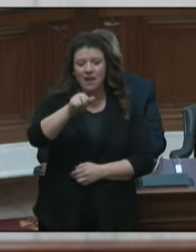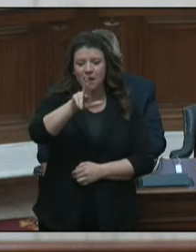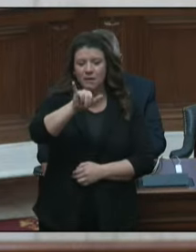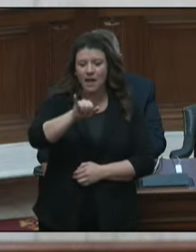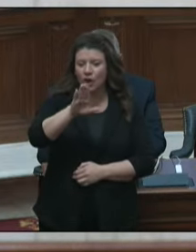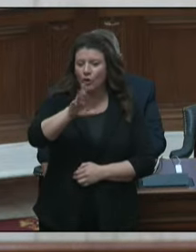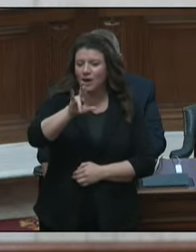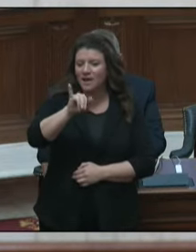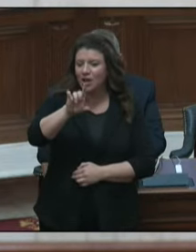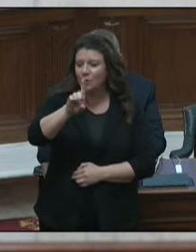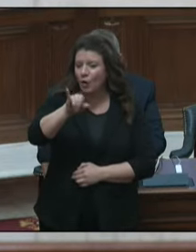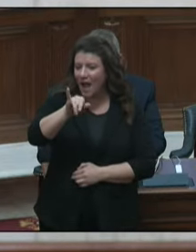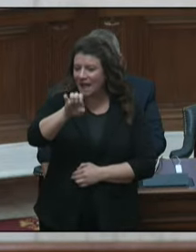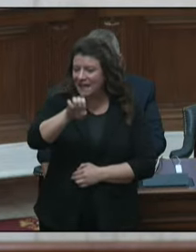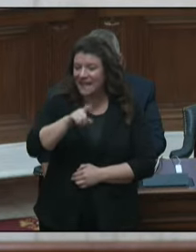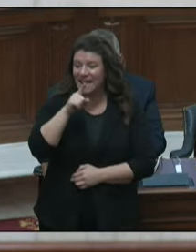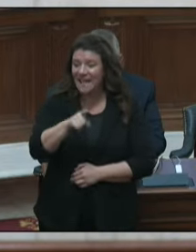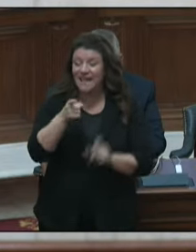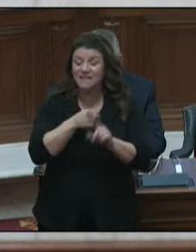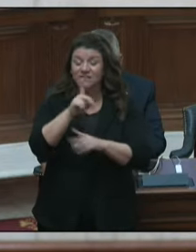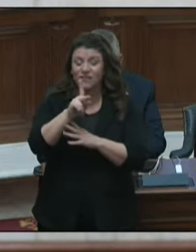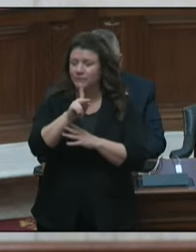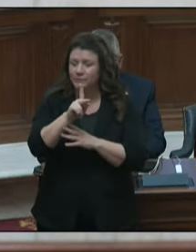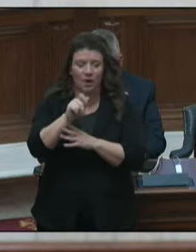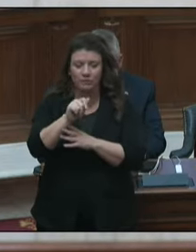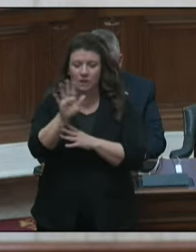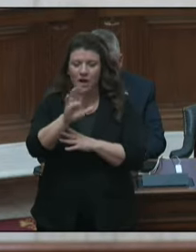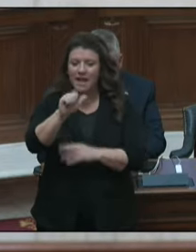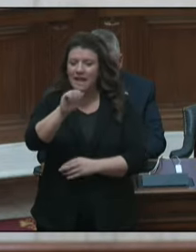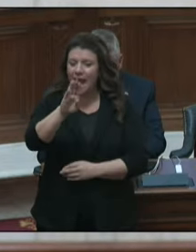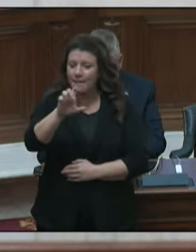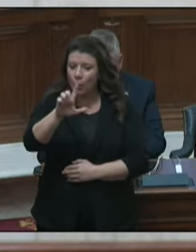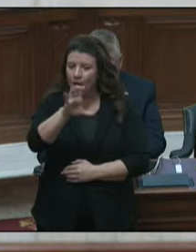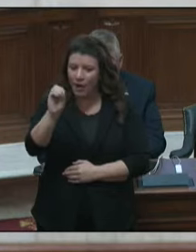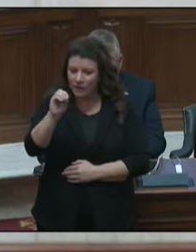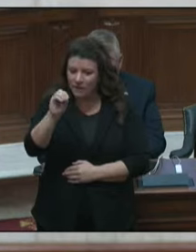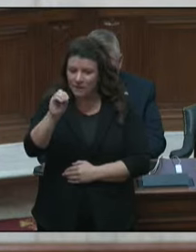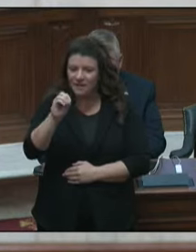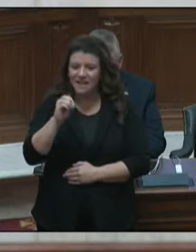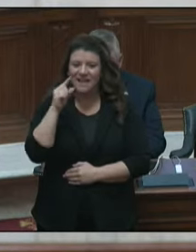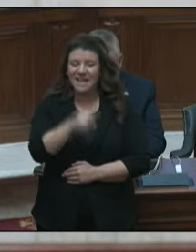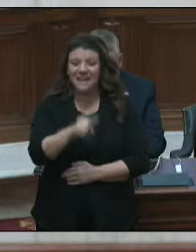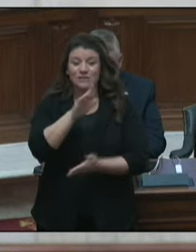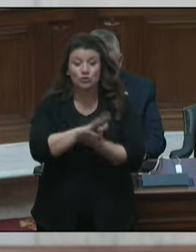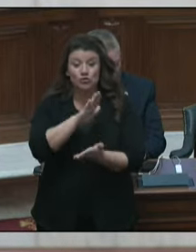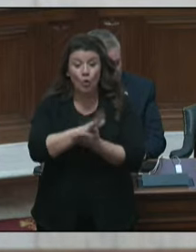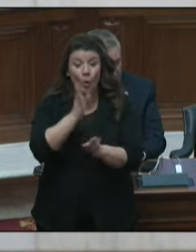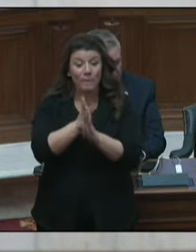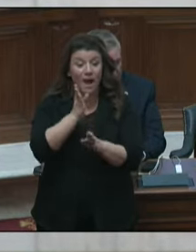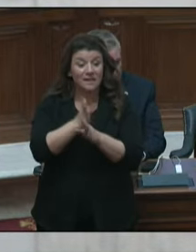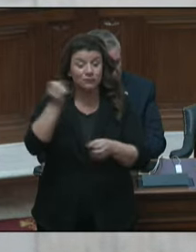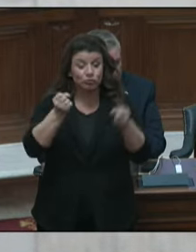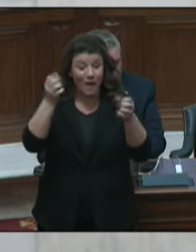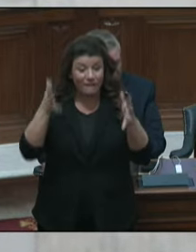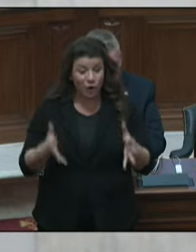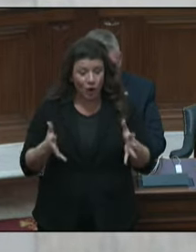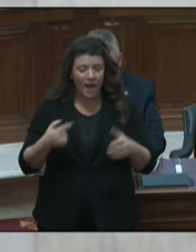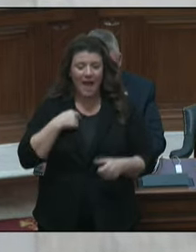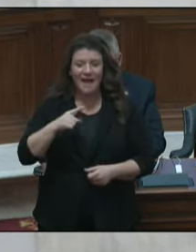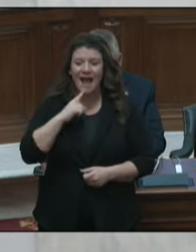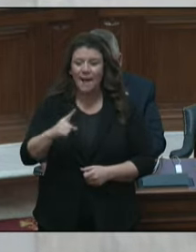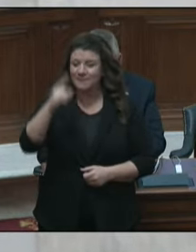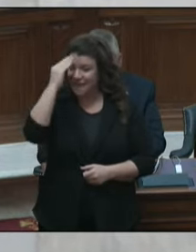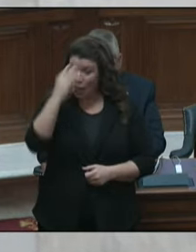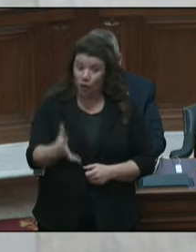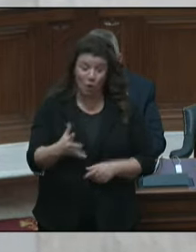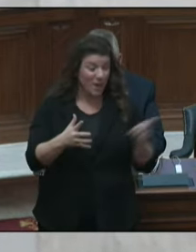Bridie, and Gary is from Cabell County, He's a school bus operator, and I am telling